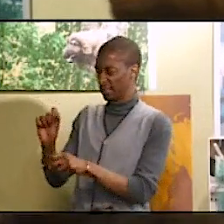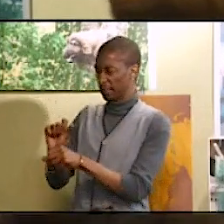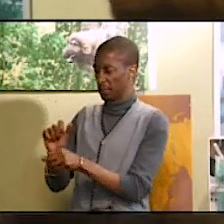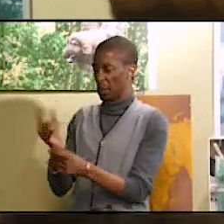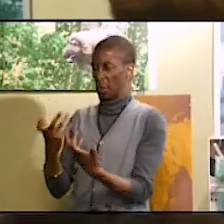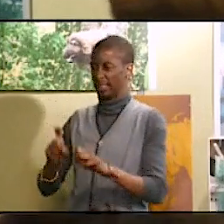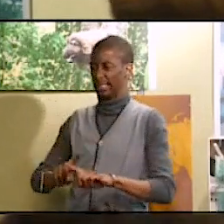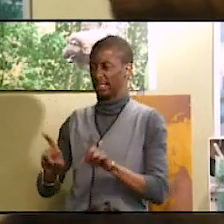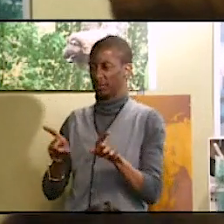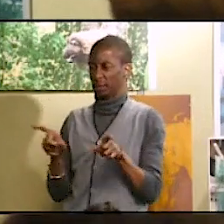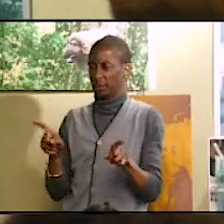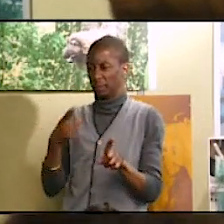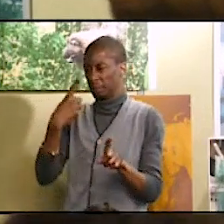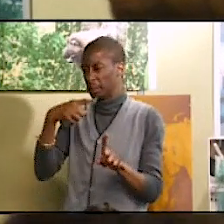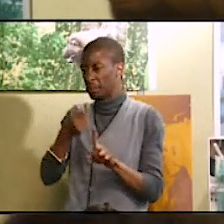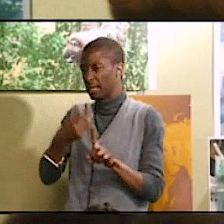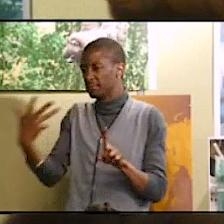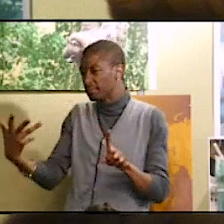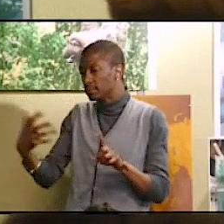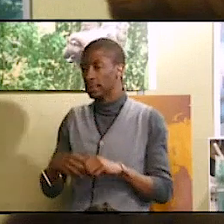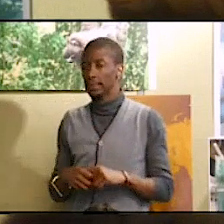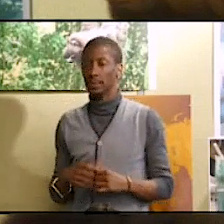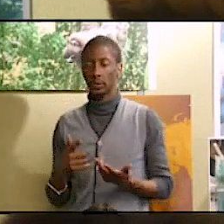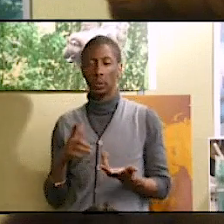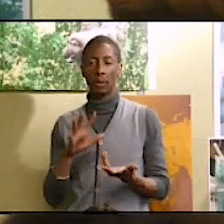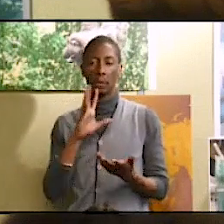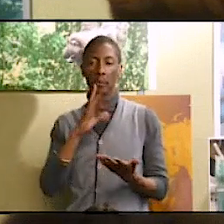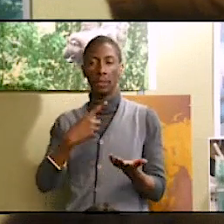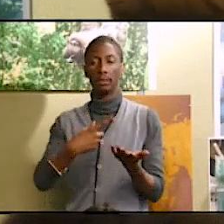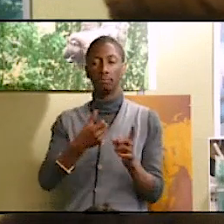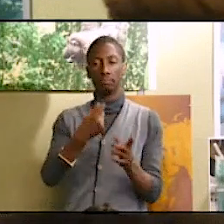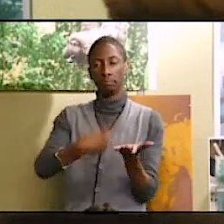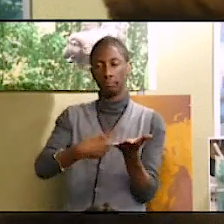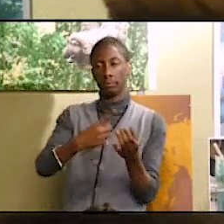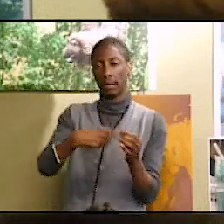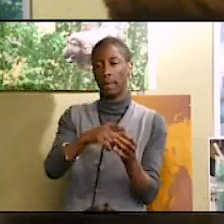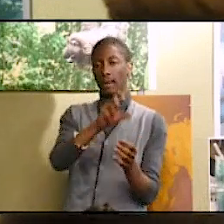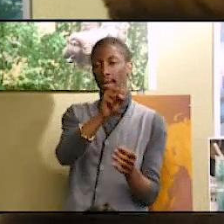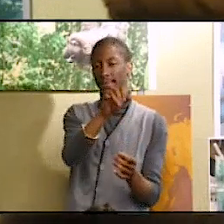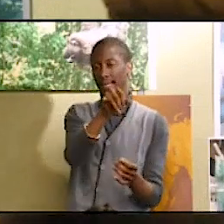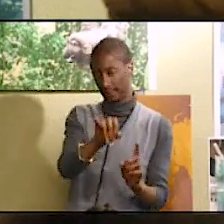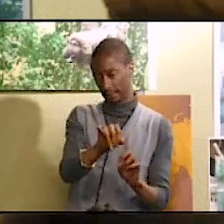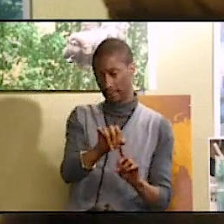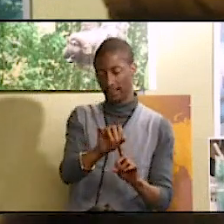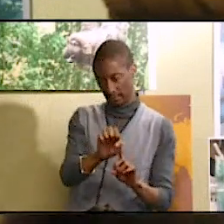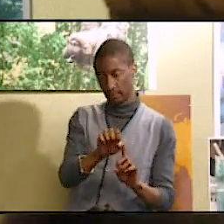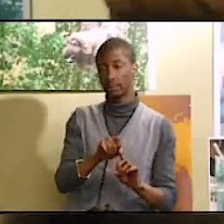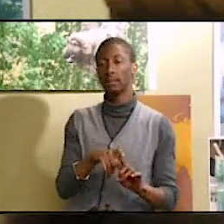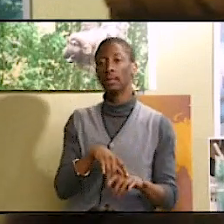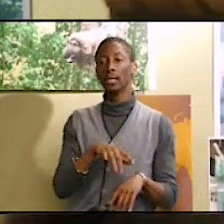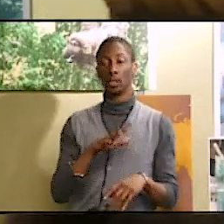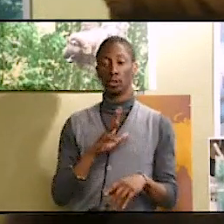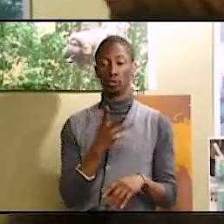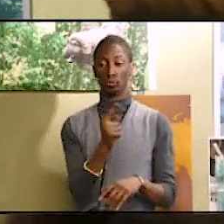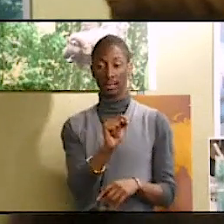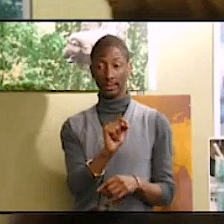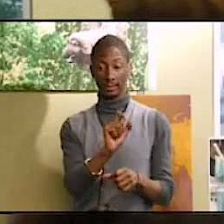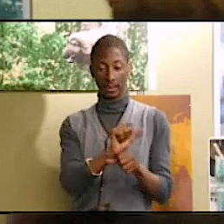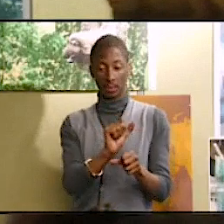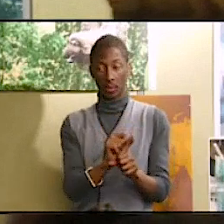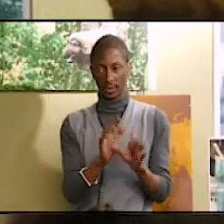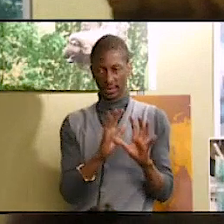employee, I'll talk about Smithsonian Exhibits. Our trust employees, so the projects that we